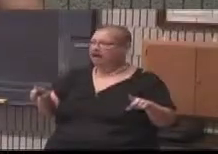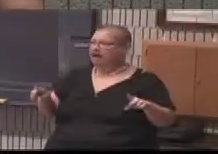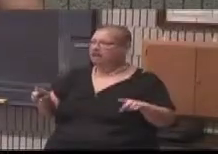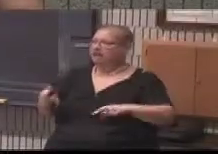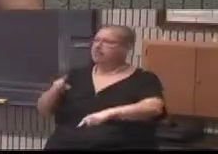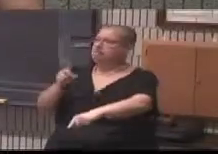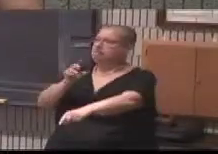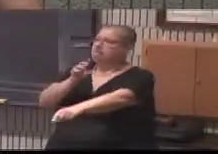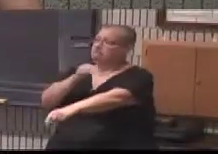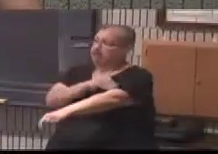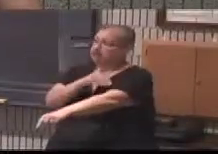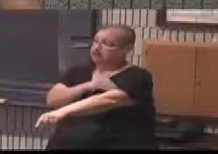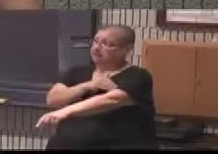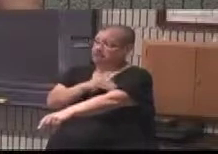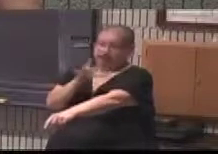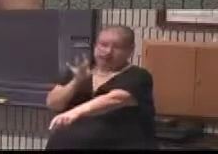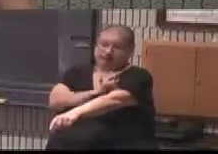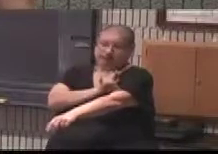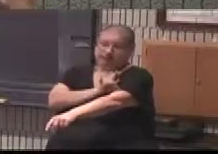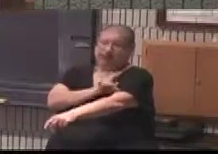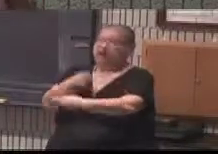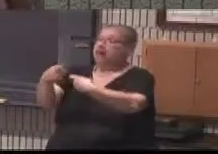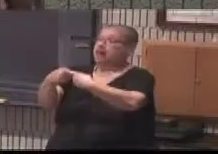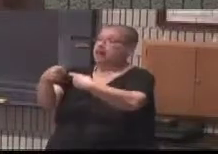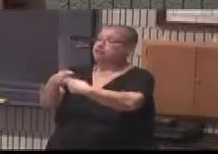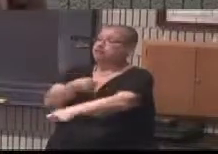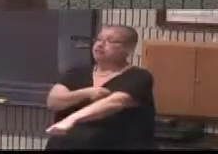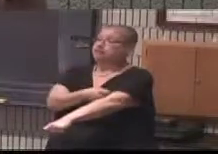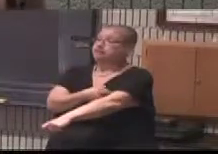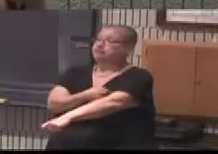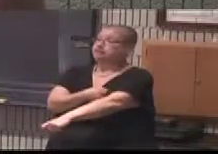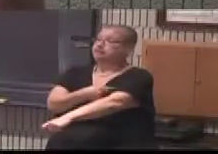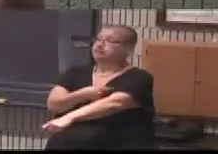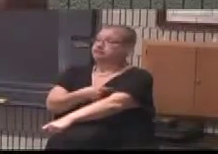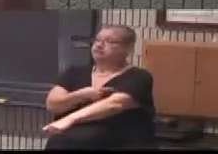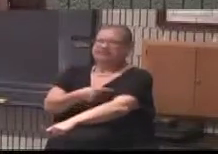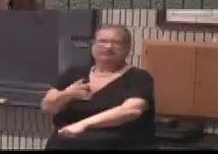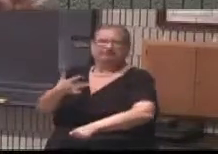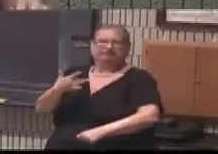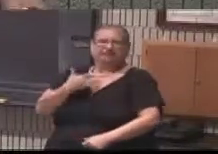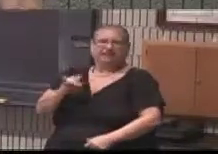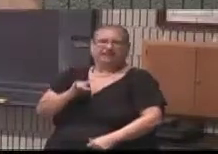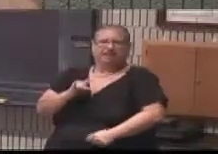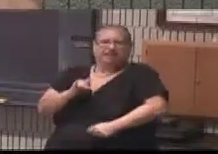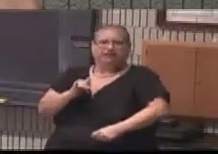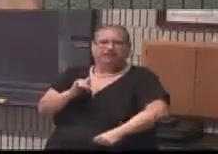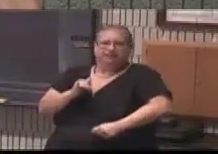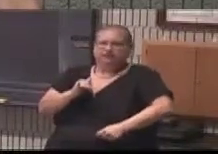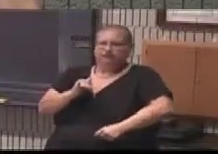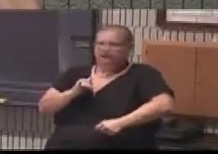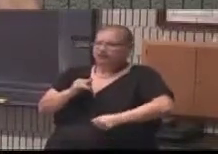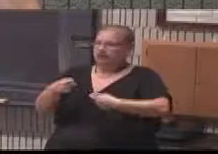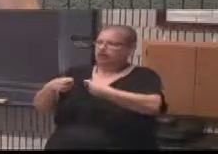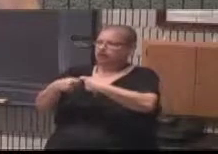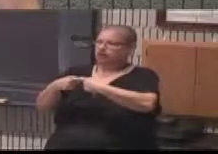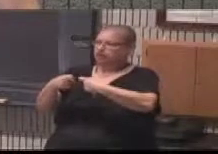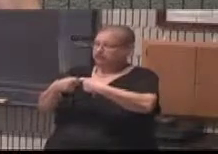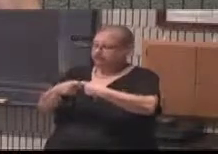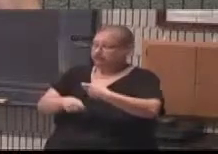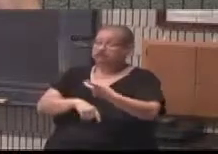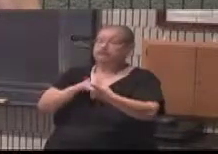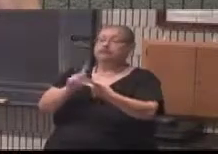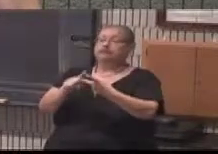to your muscles and they send a current through and it feels like you're being tased. It's just kind of a jerky sensation. The